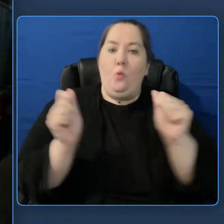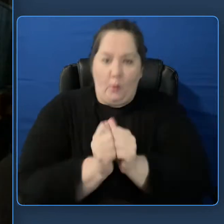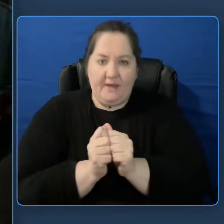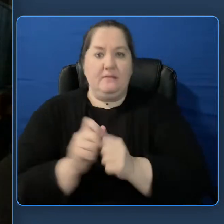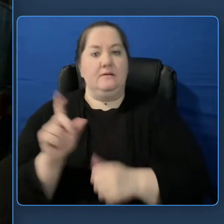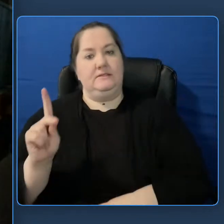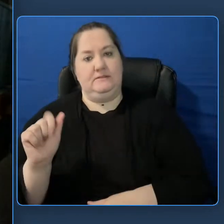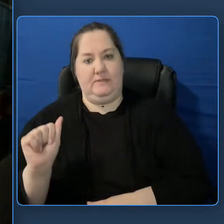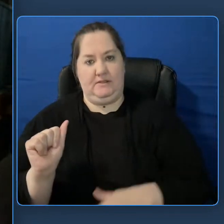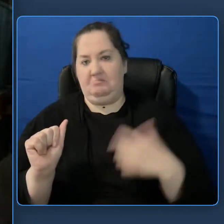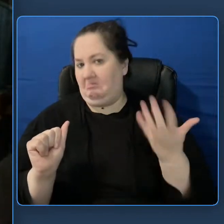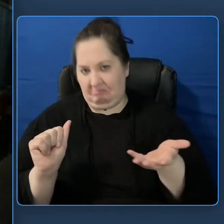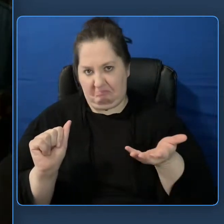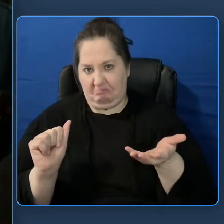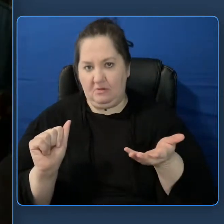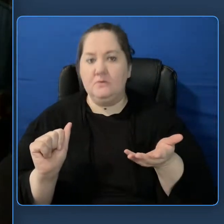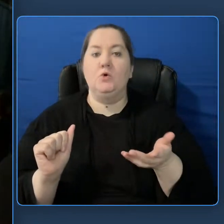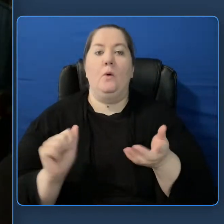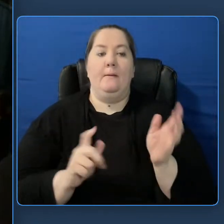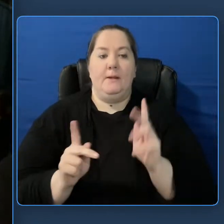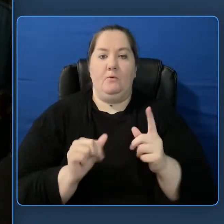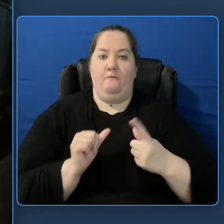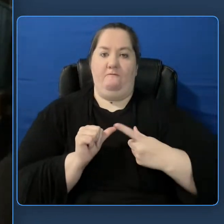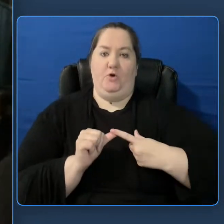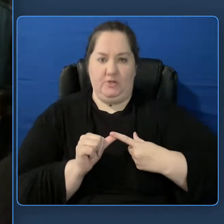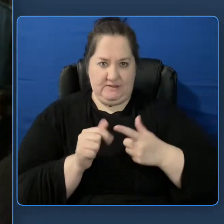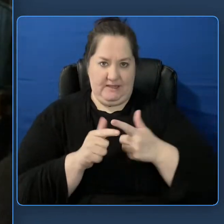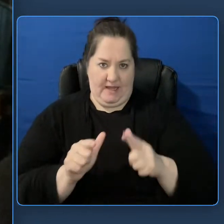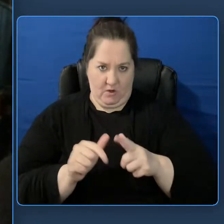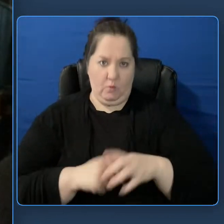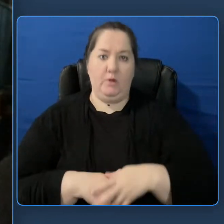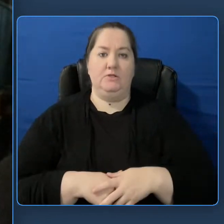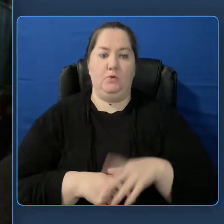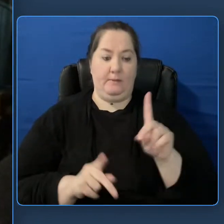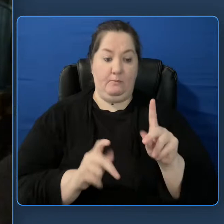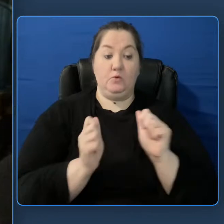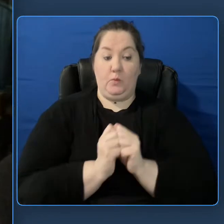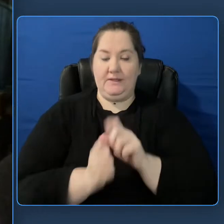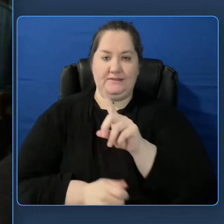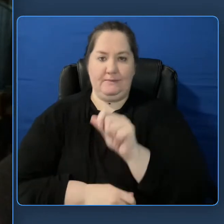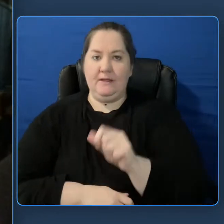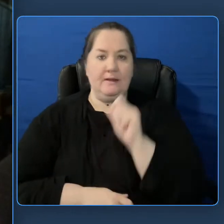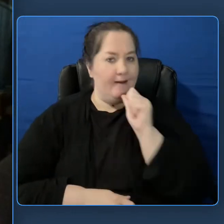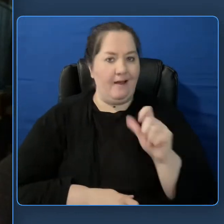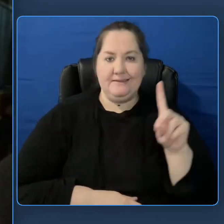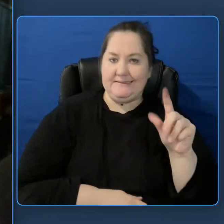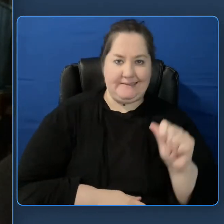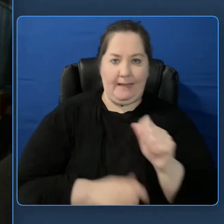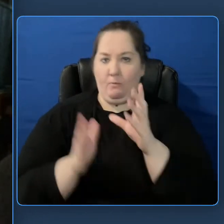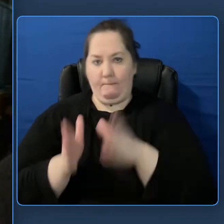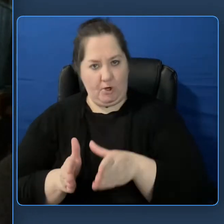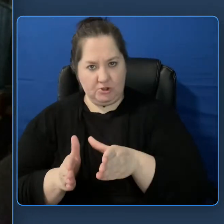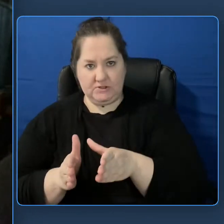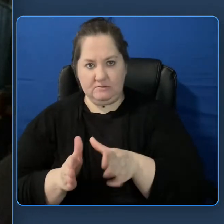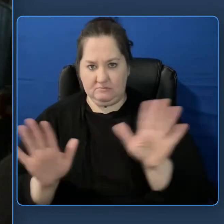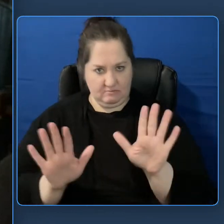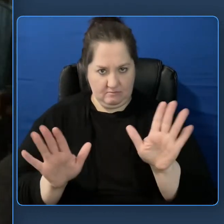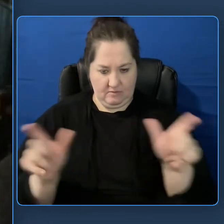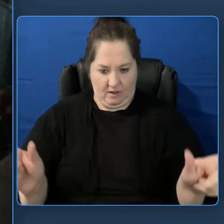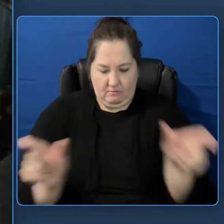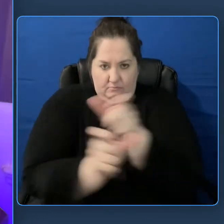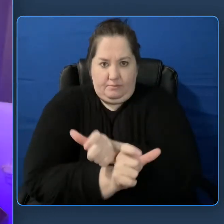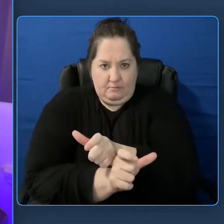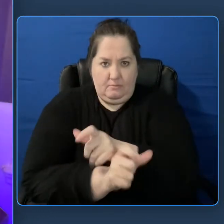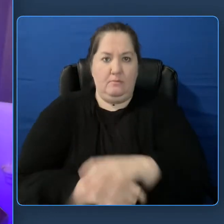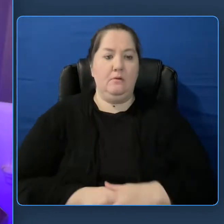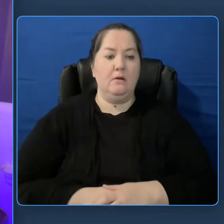disability. So that's why we always use people with disabilities instead of disabled. Is